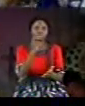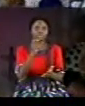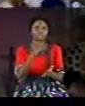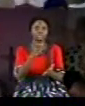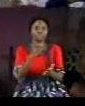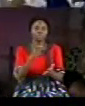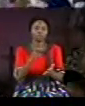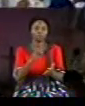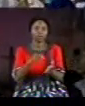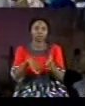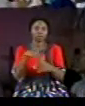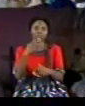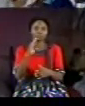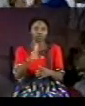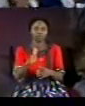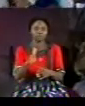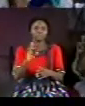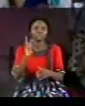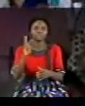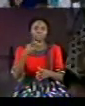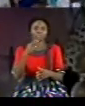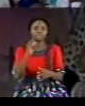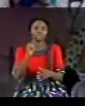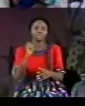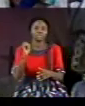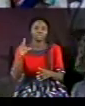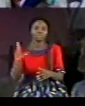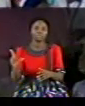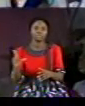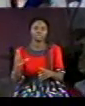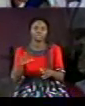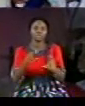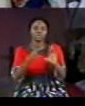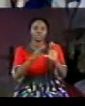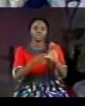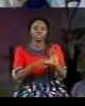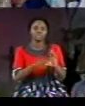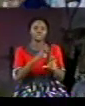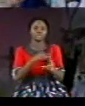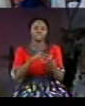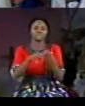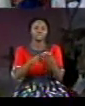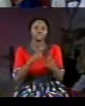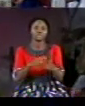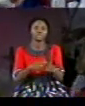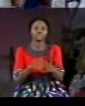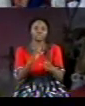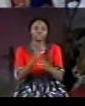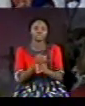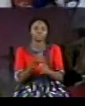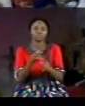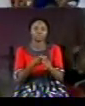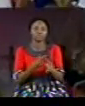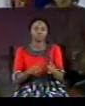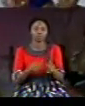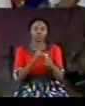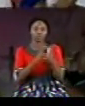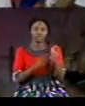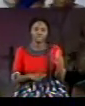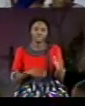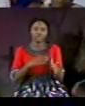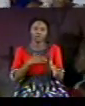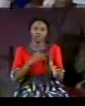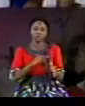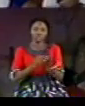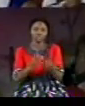throw away your walking stick, and begin to receive from the Lord. And I want to tell you, the Lord has healed